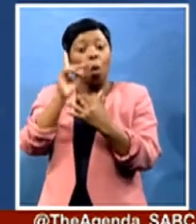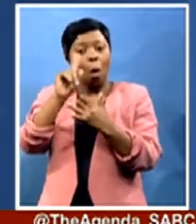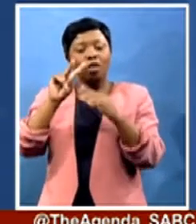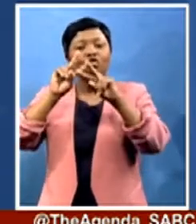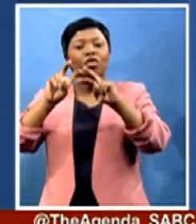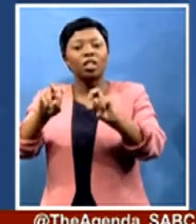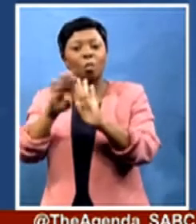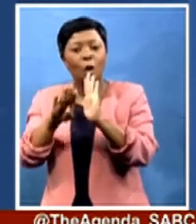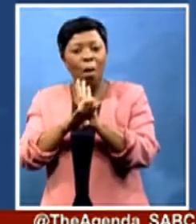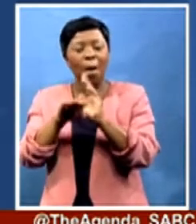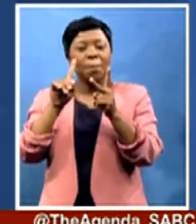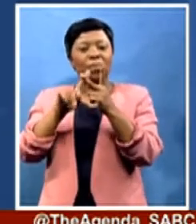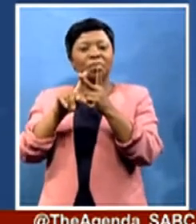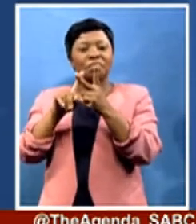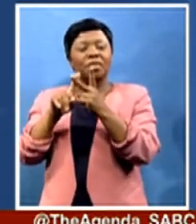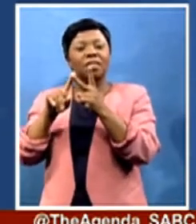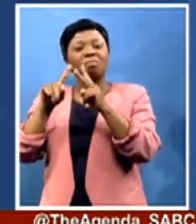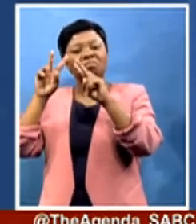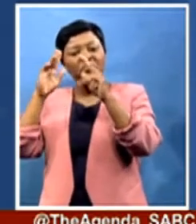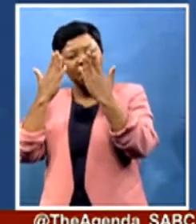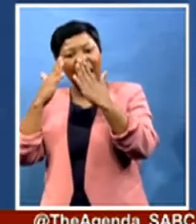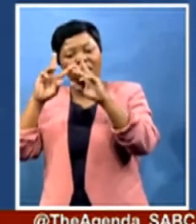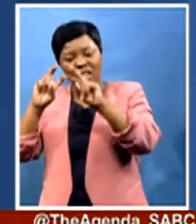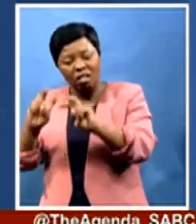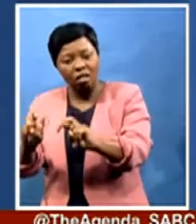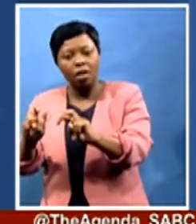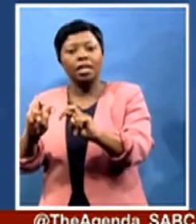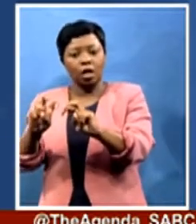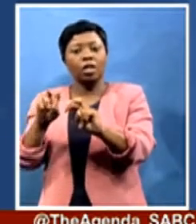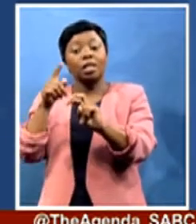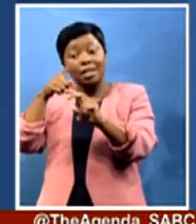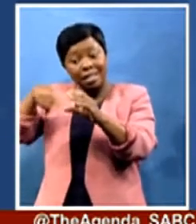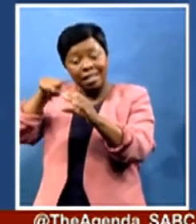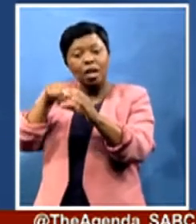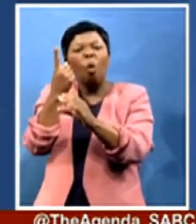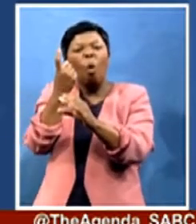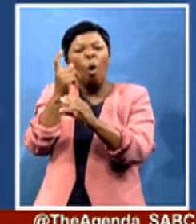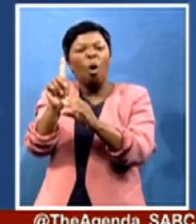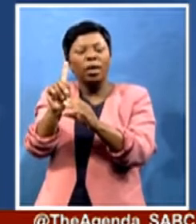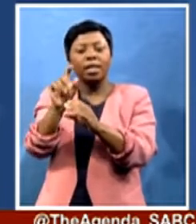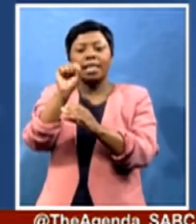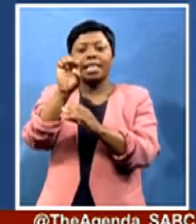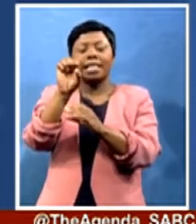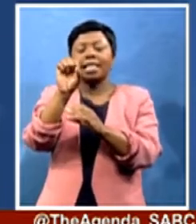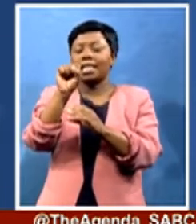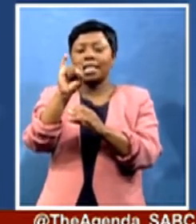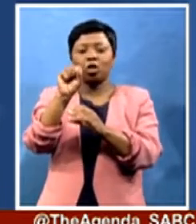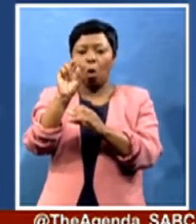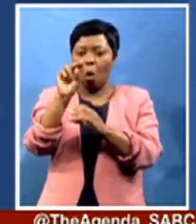call it, and we call this the Sisonke study. Because it was offered through the Sisonke